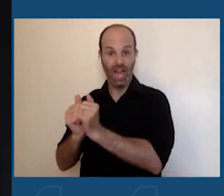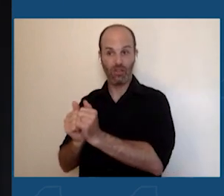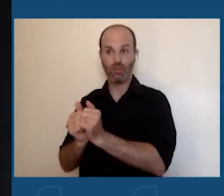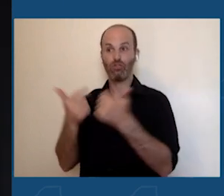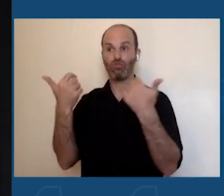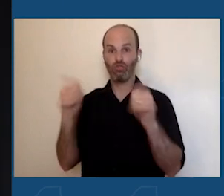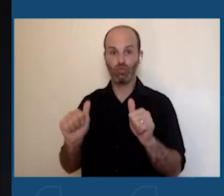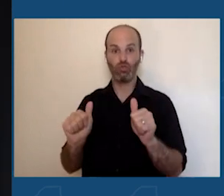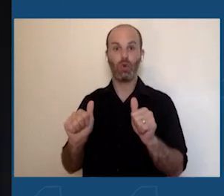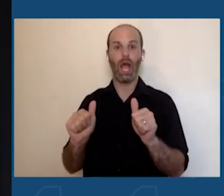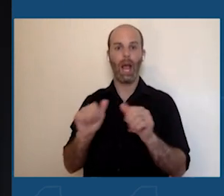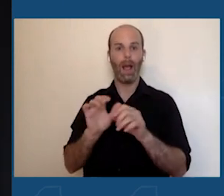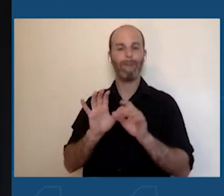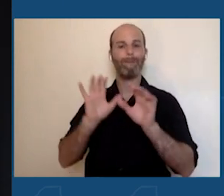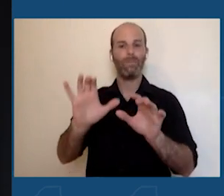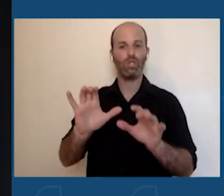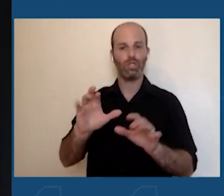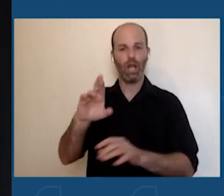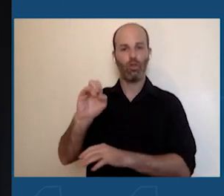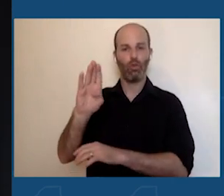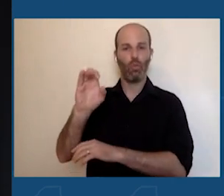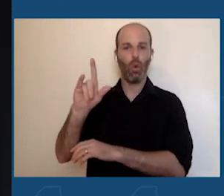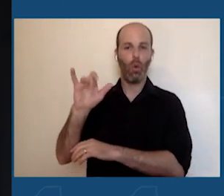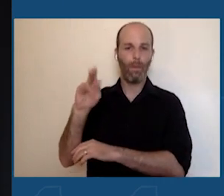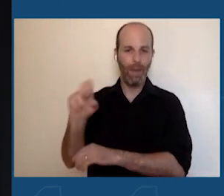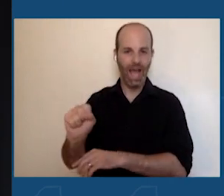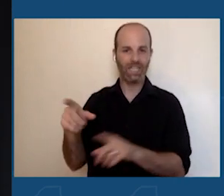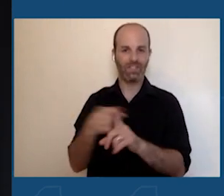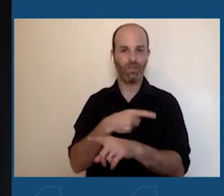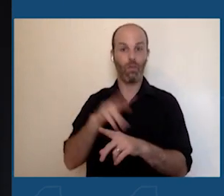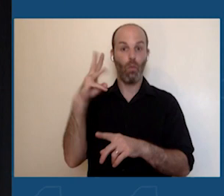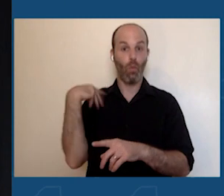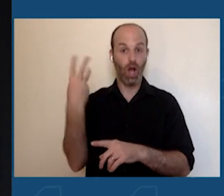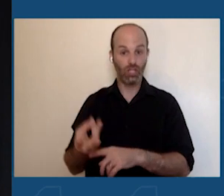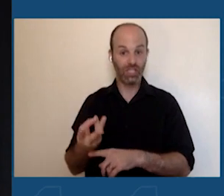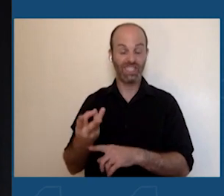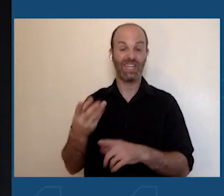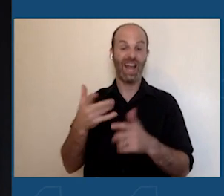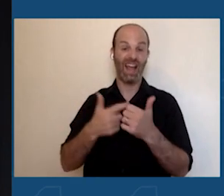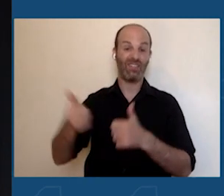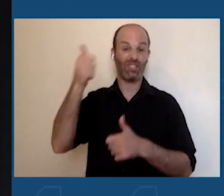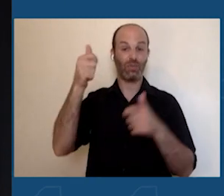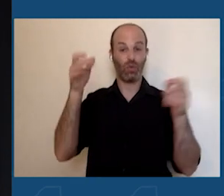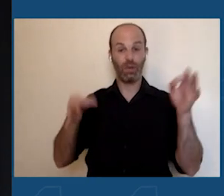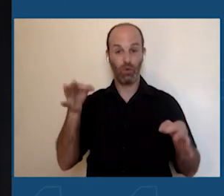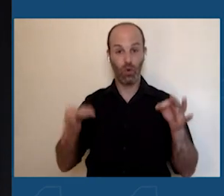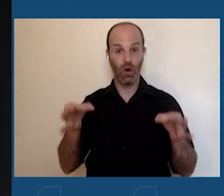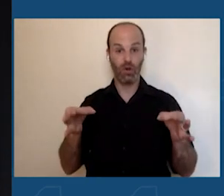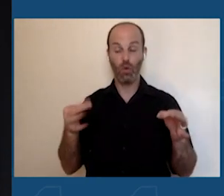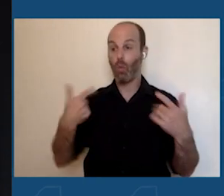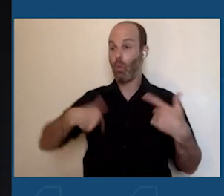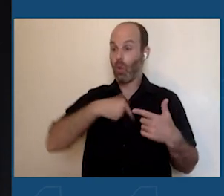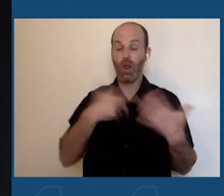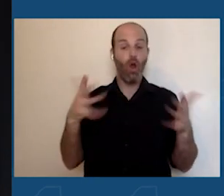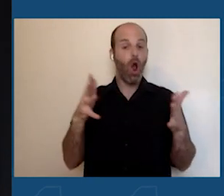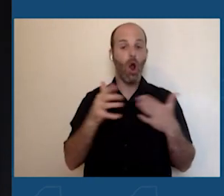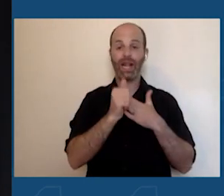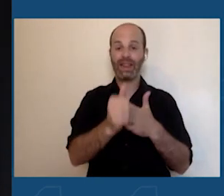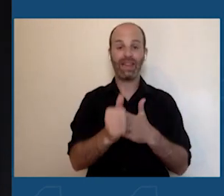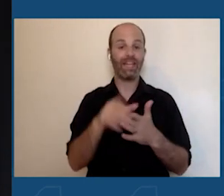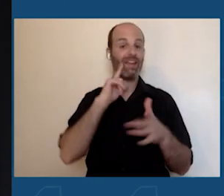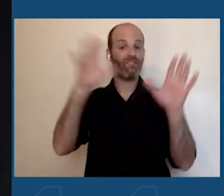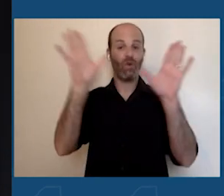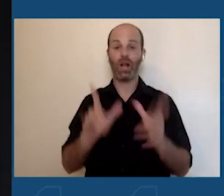Washington from the Supreme Court. We are leading. We are already leading on climate. We have the nation's most ambitious climate